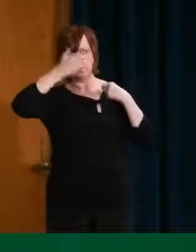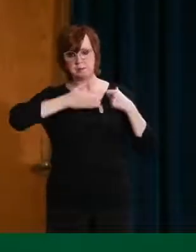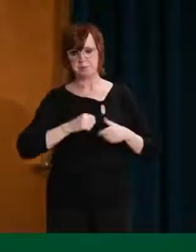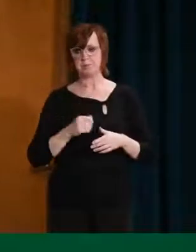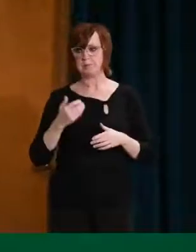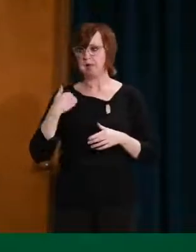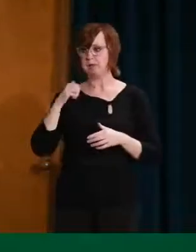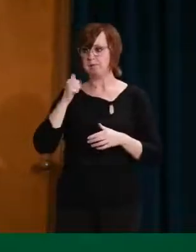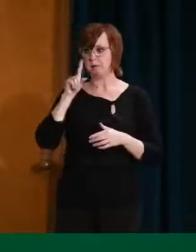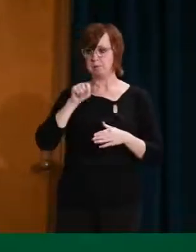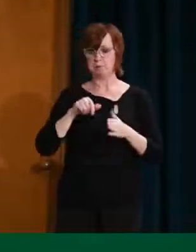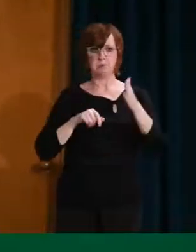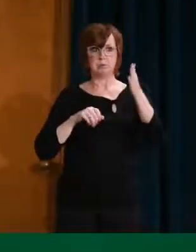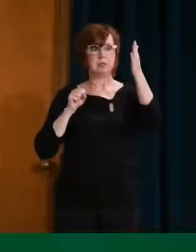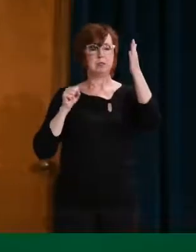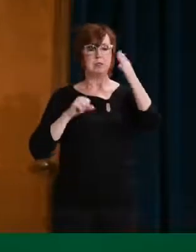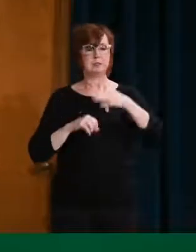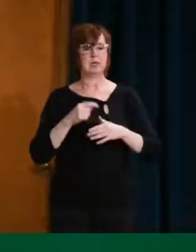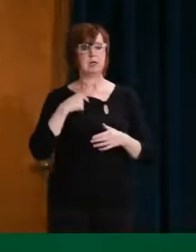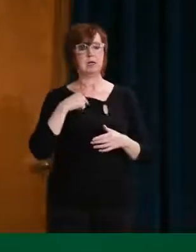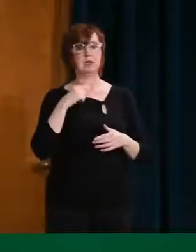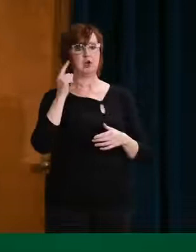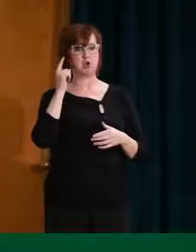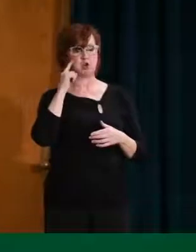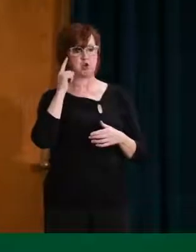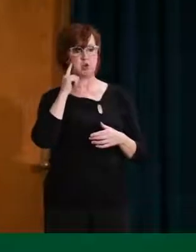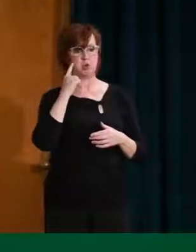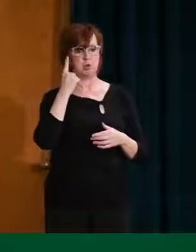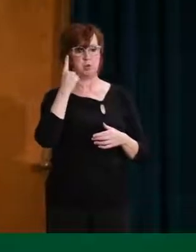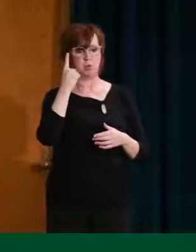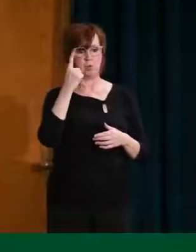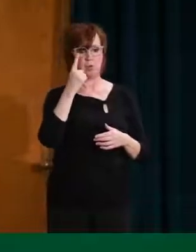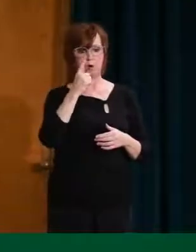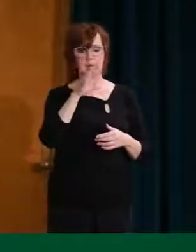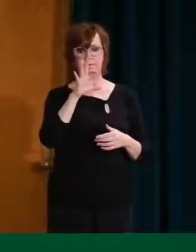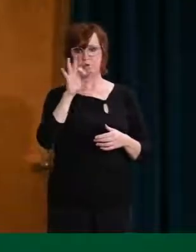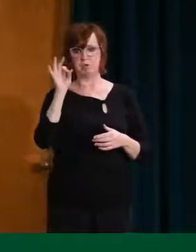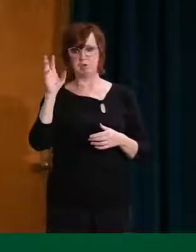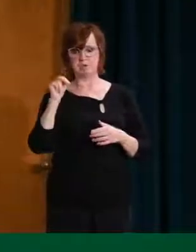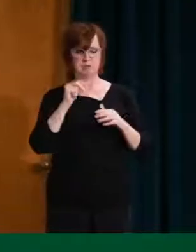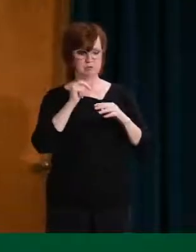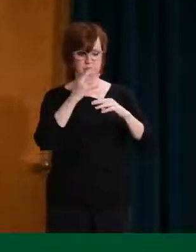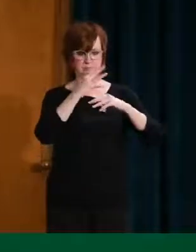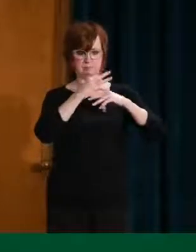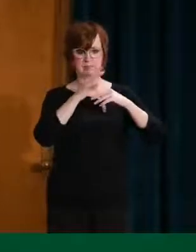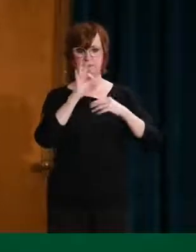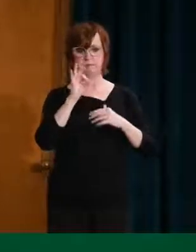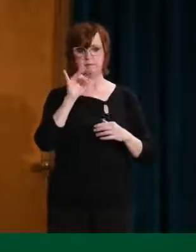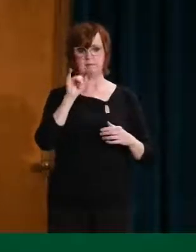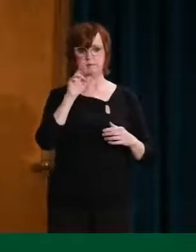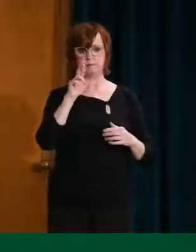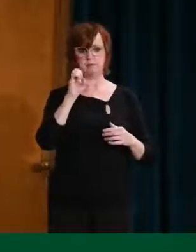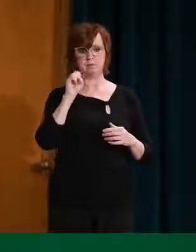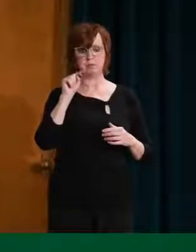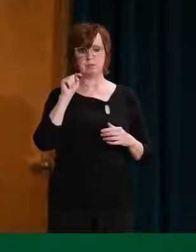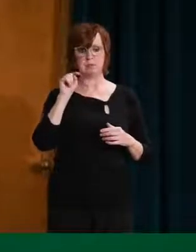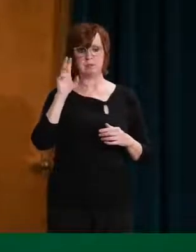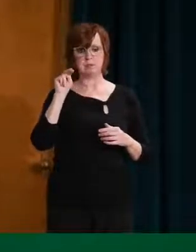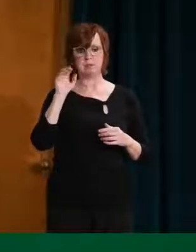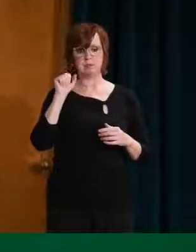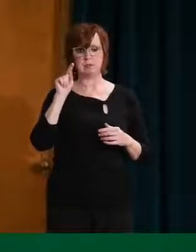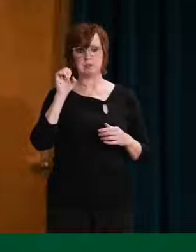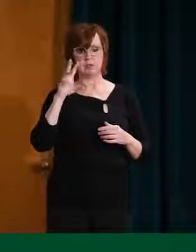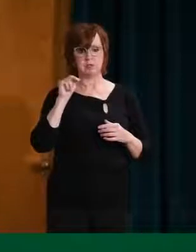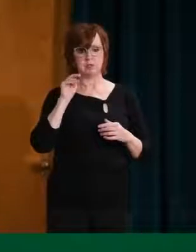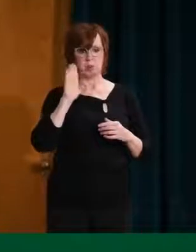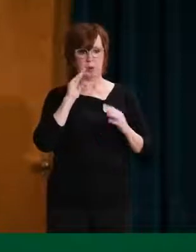different vein, we're hearing that a First Nation is potentially closing its borders in Saskatchewan to protect against